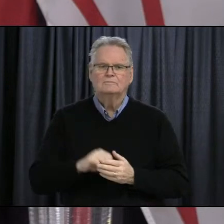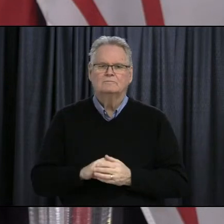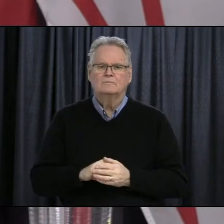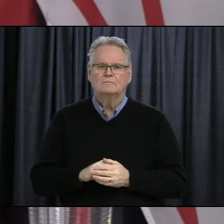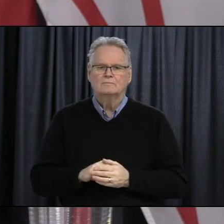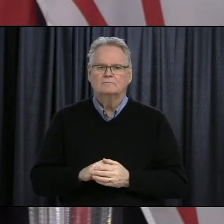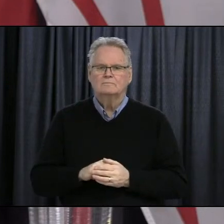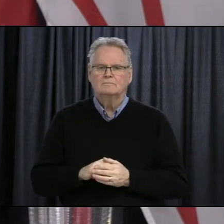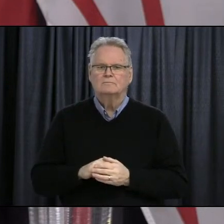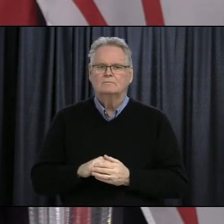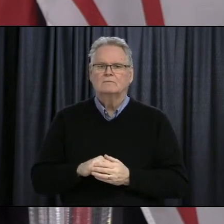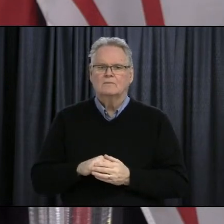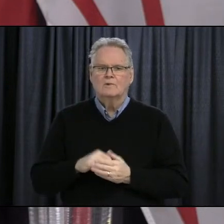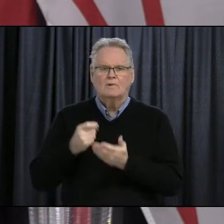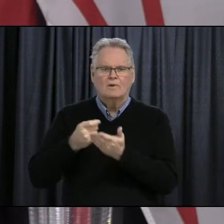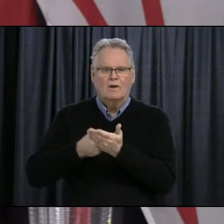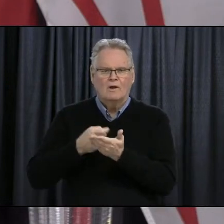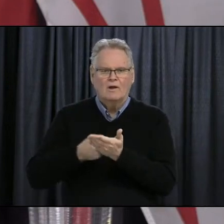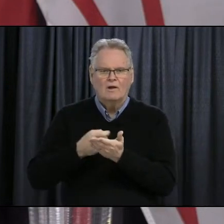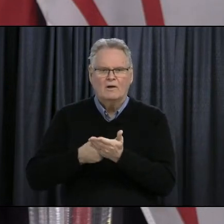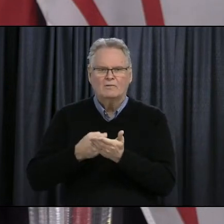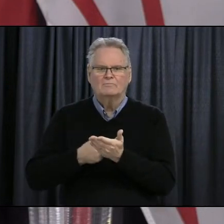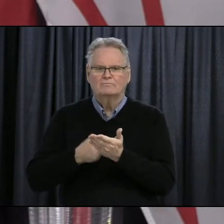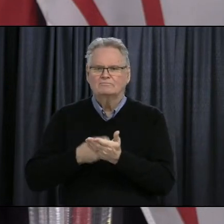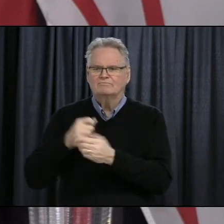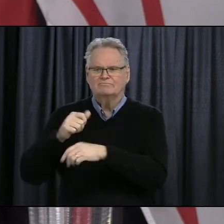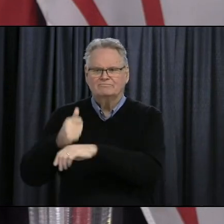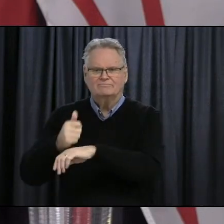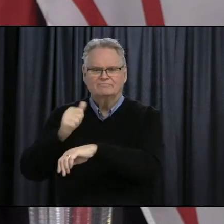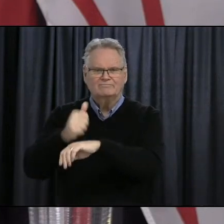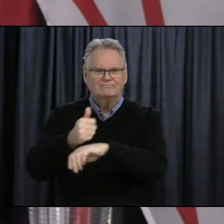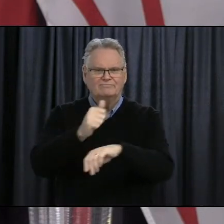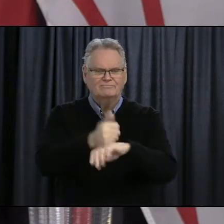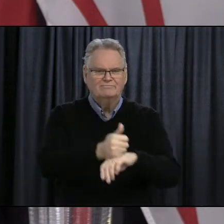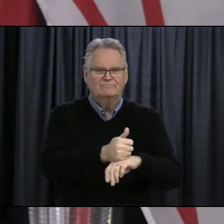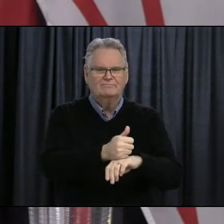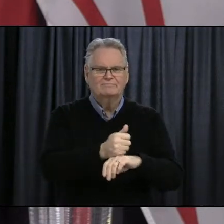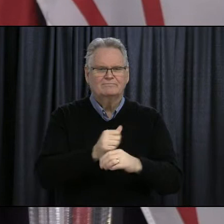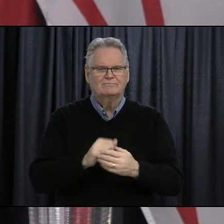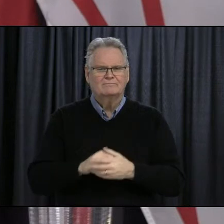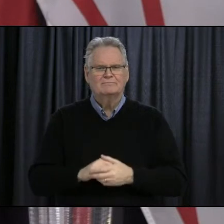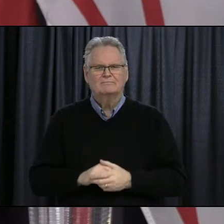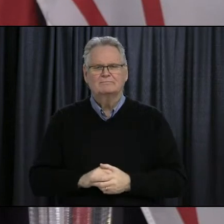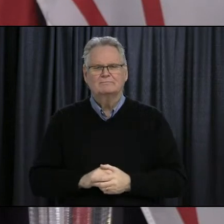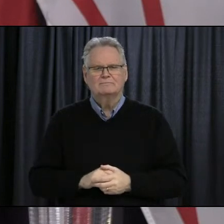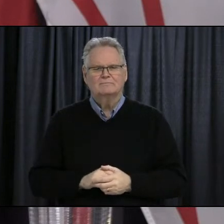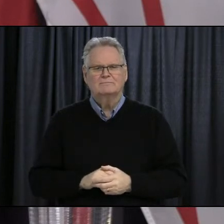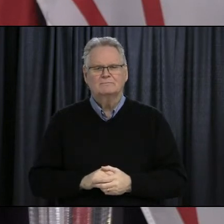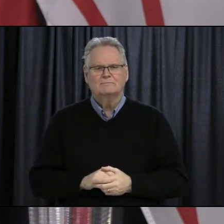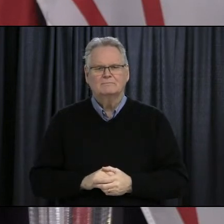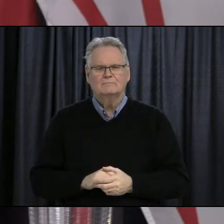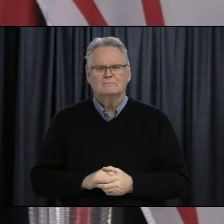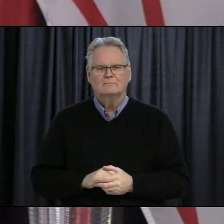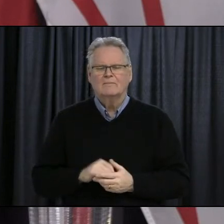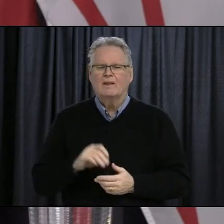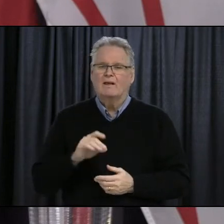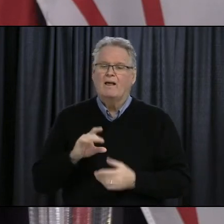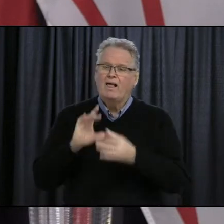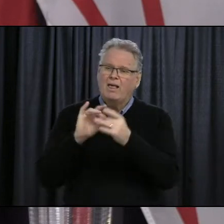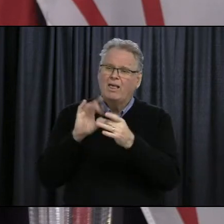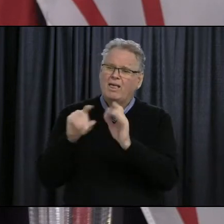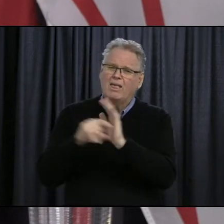and outdoors. We must look for more of these moments. That's what we need to see. That's what we need to